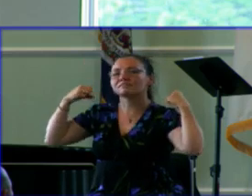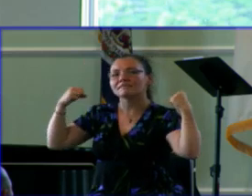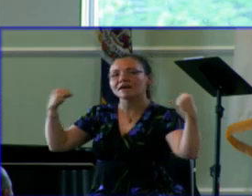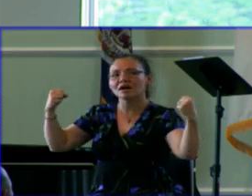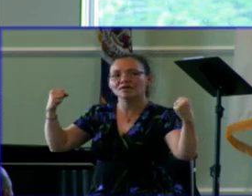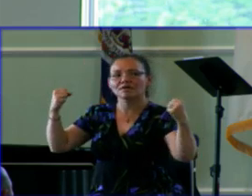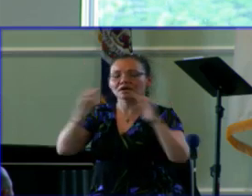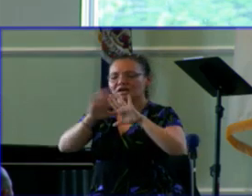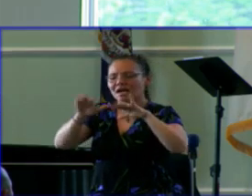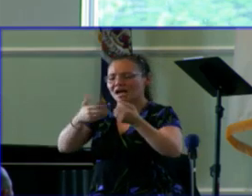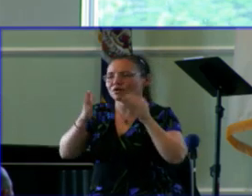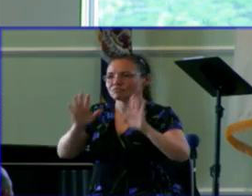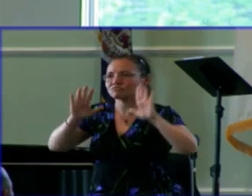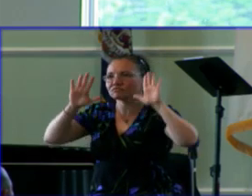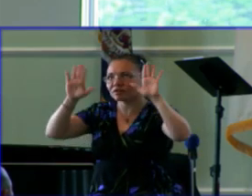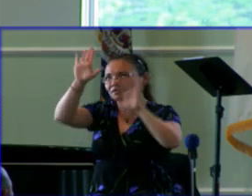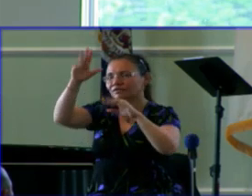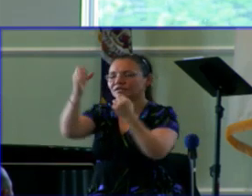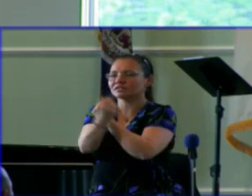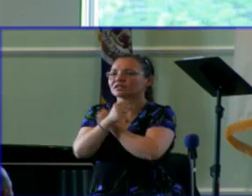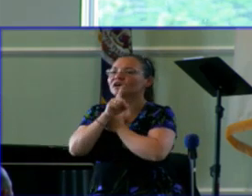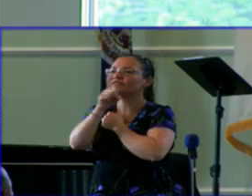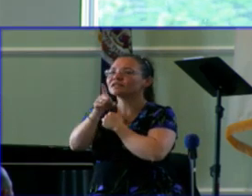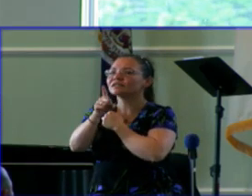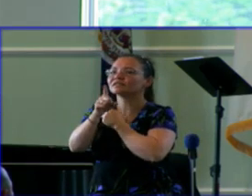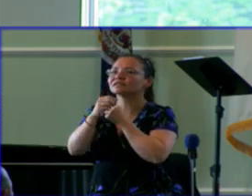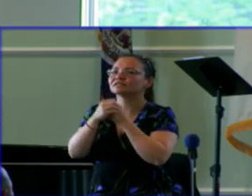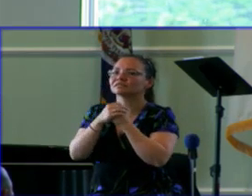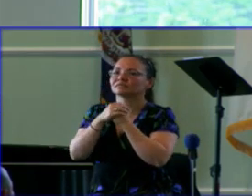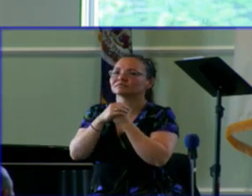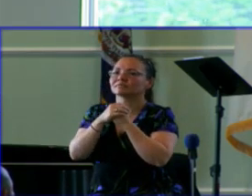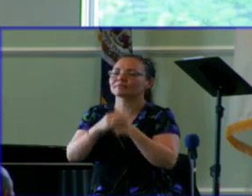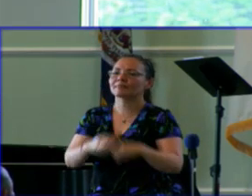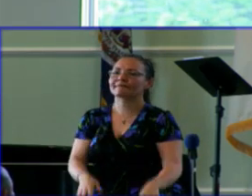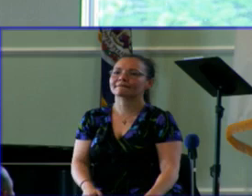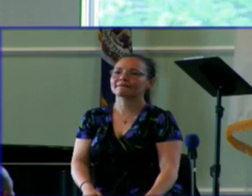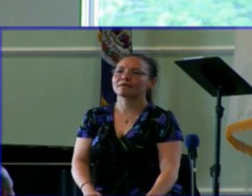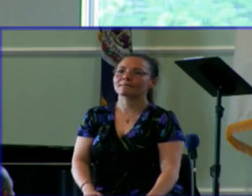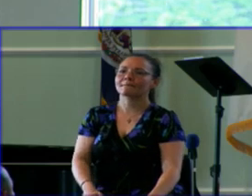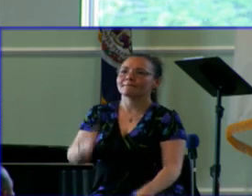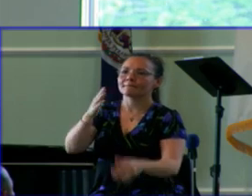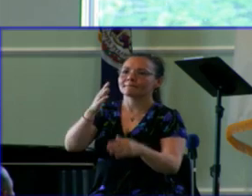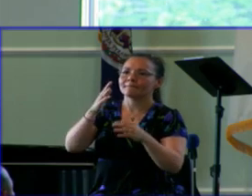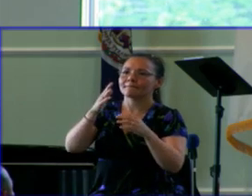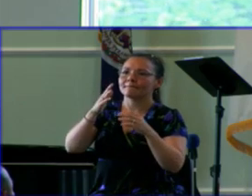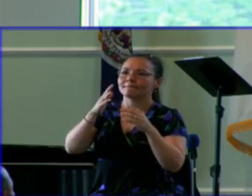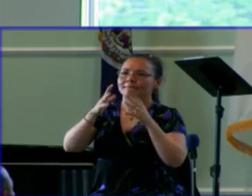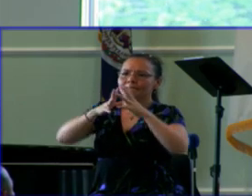And how great is his love? Higher than the heavens.